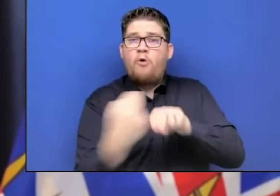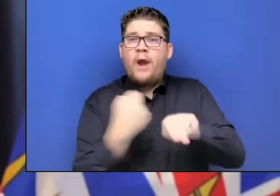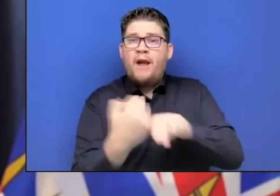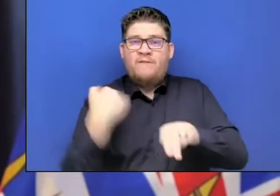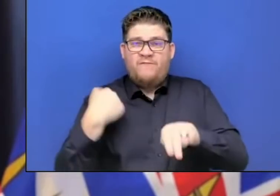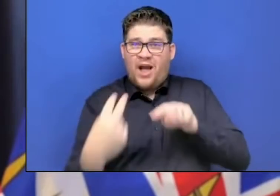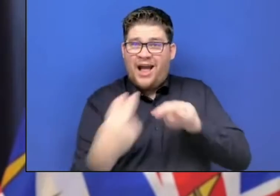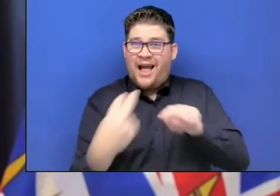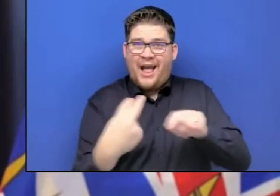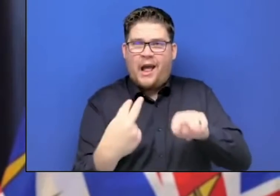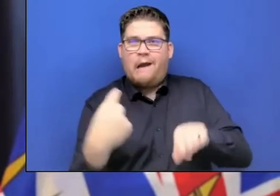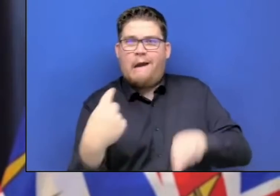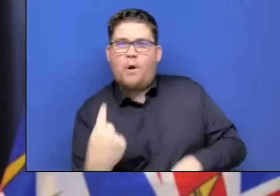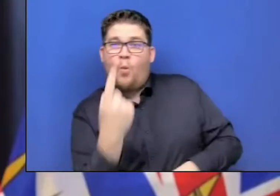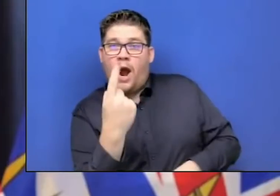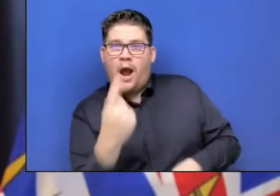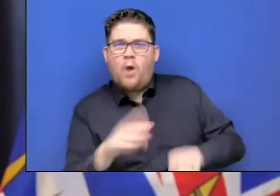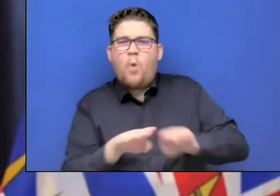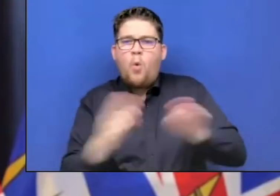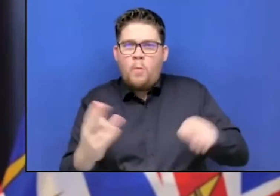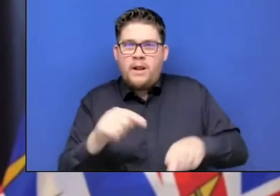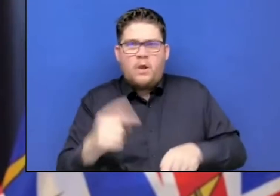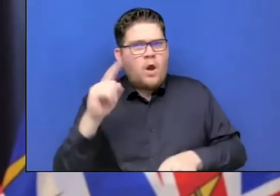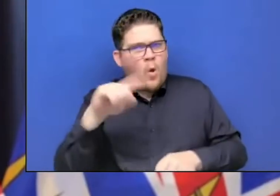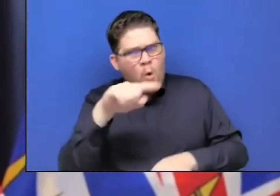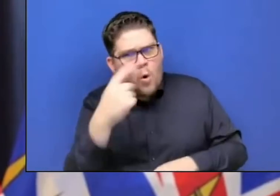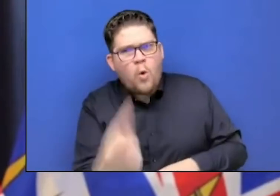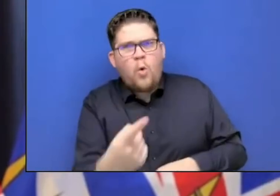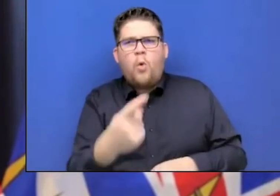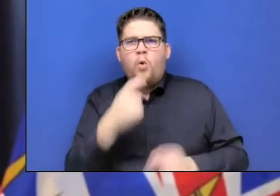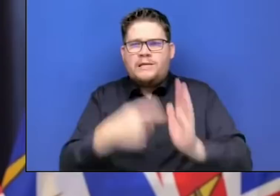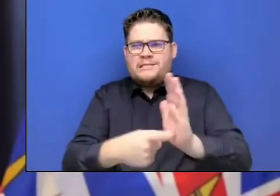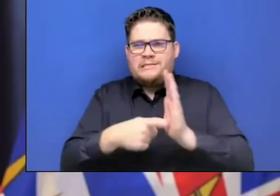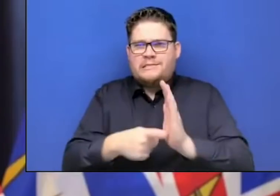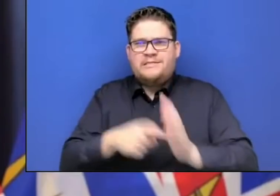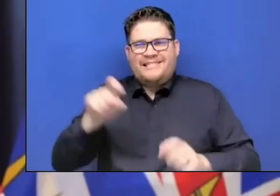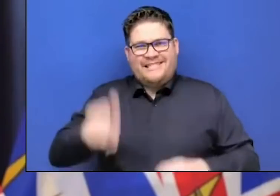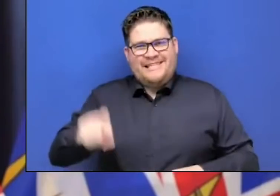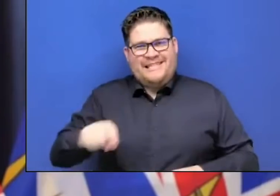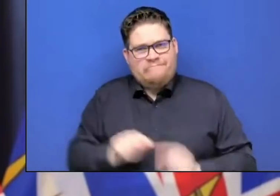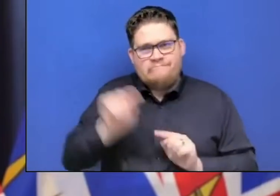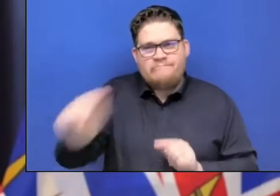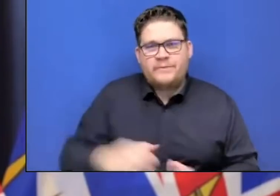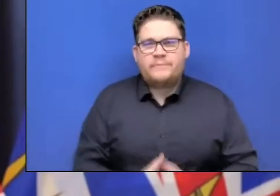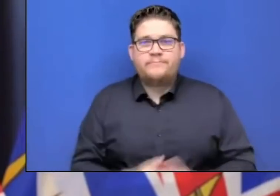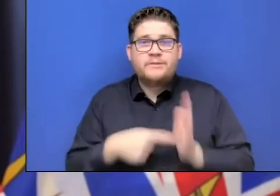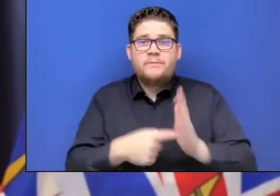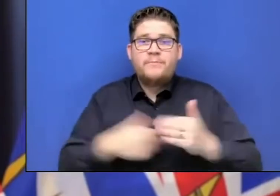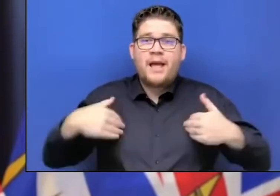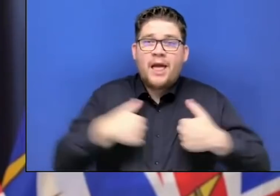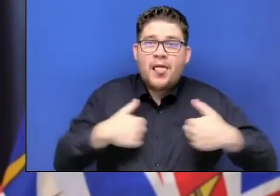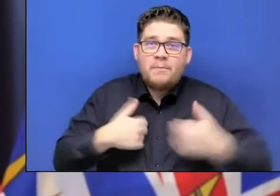essential travel only. This is for people who have urgent needs, people who need to move livestock, people who need to move